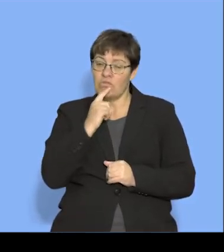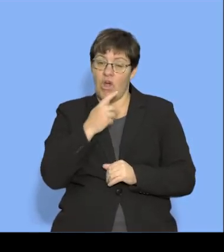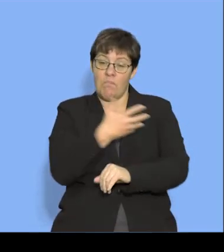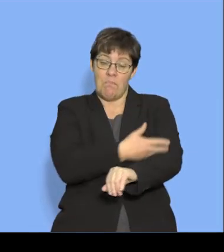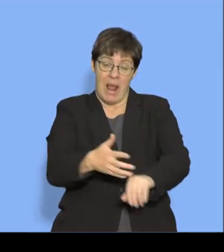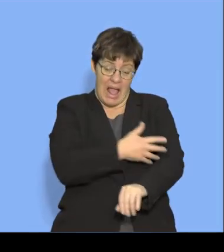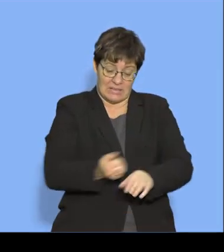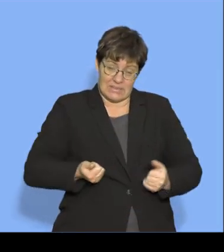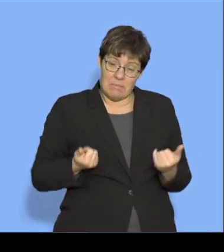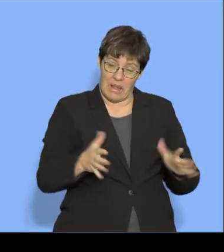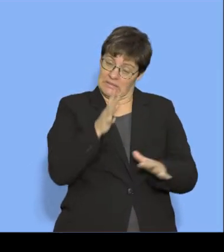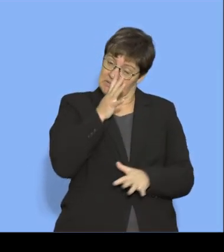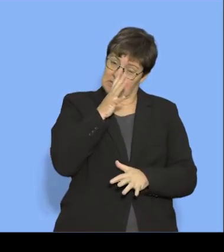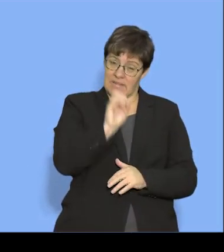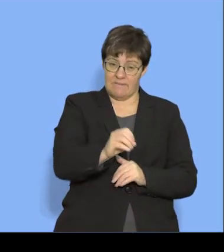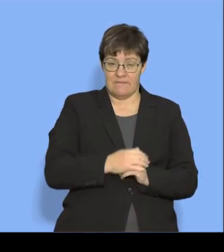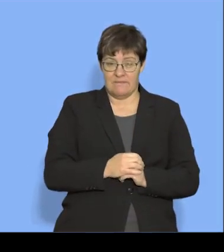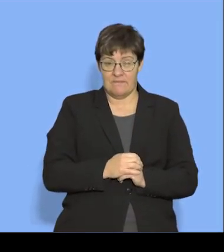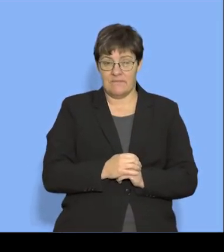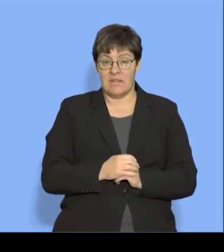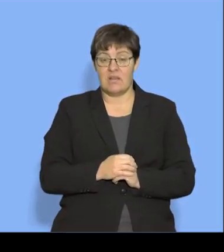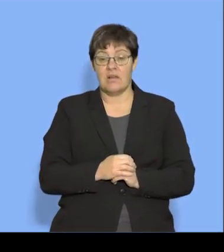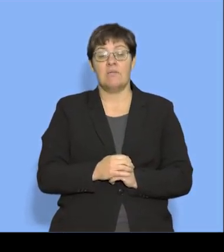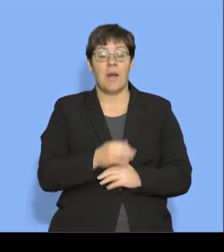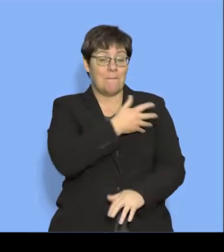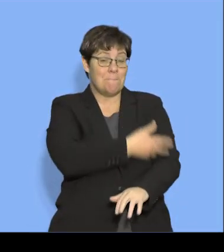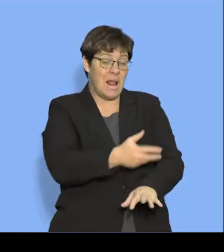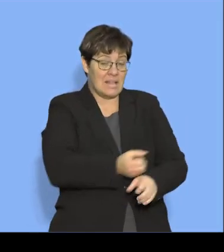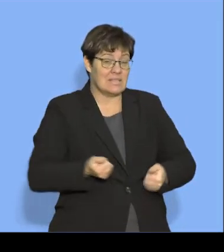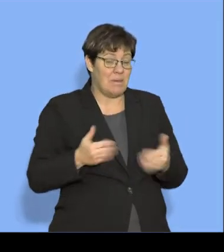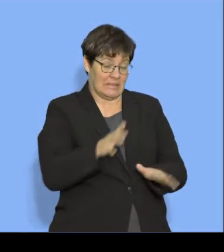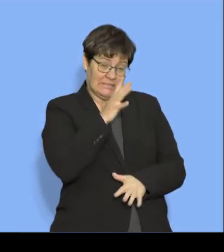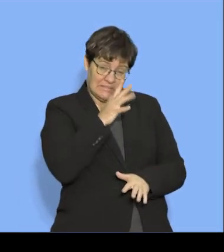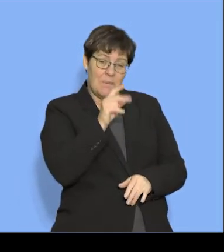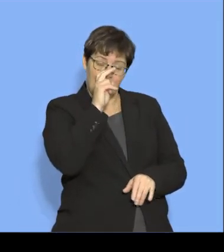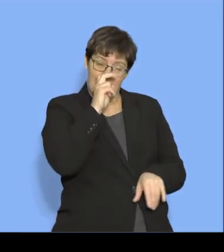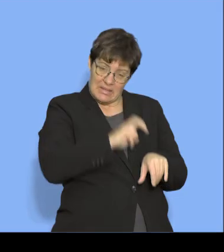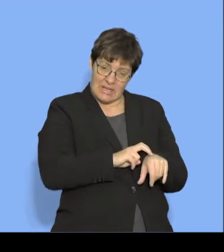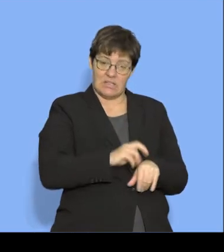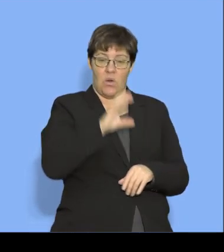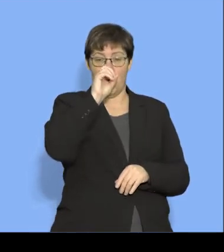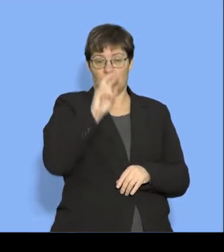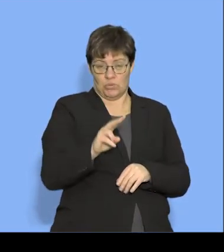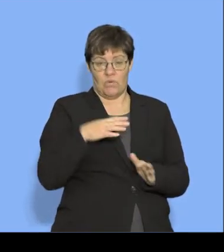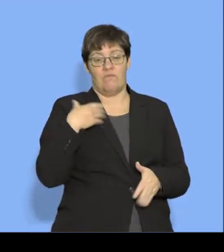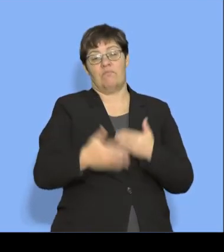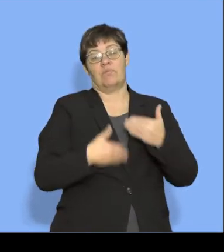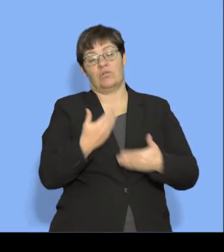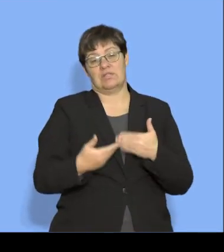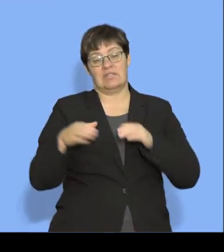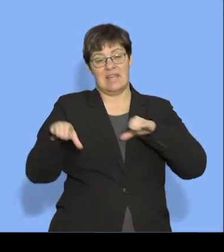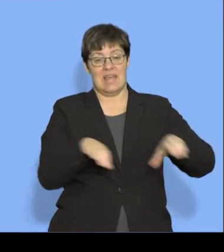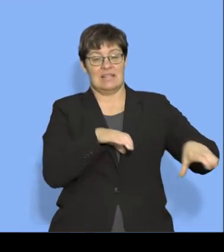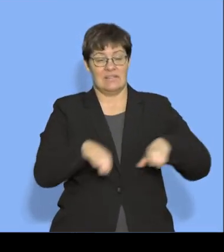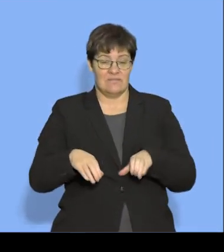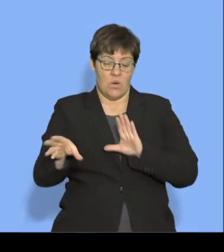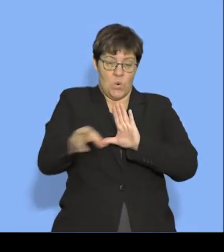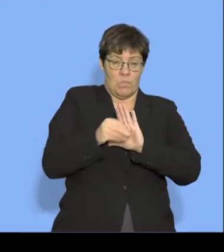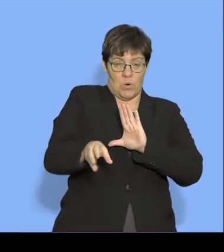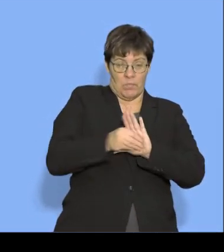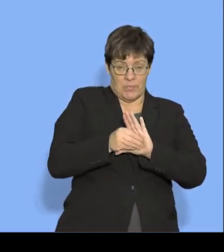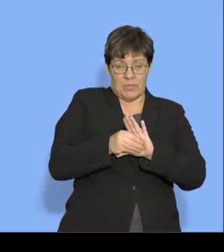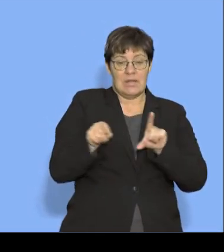rich blood supply, and we know that having a rich blood supply means there is oxygen required for the process of